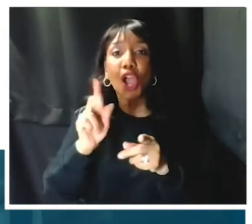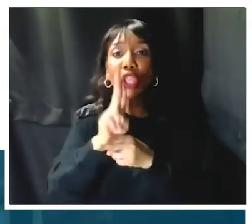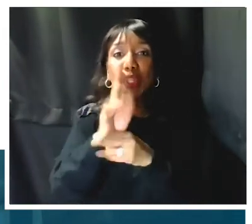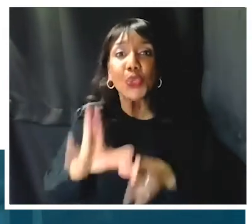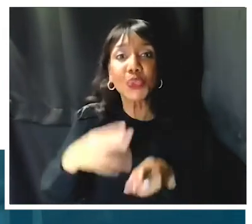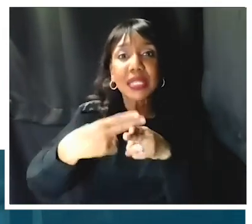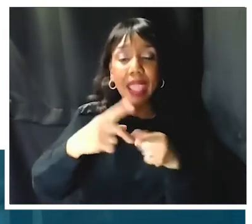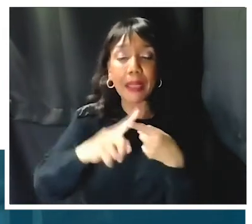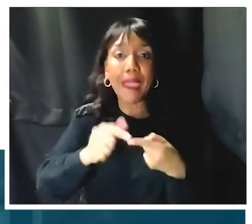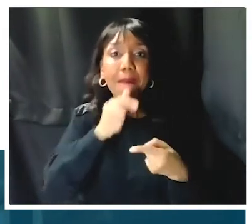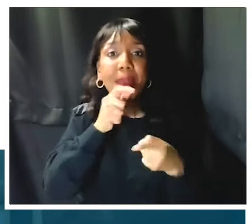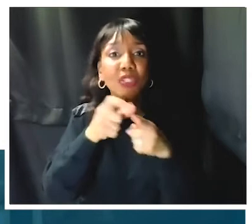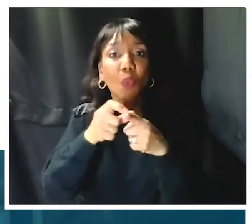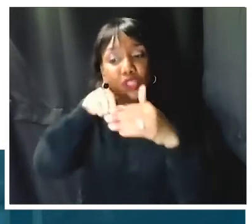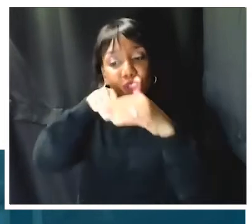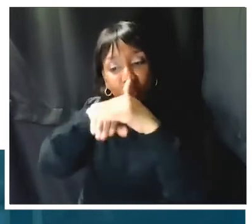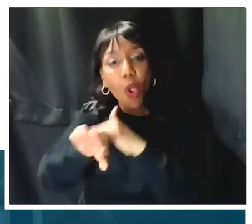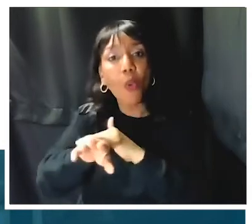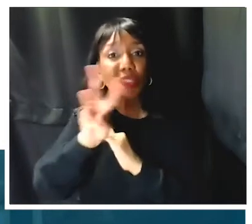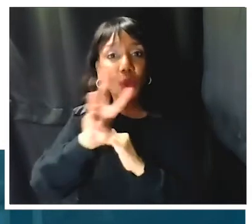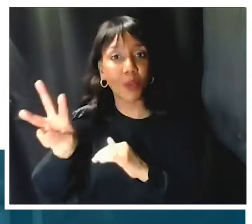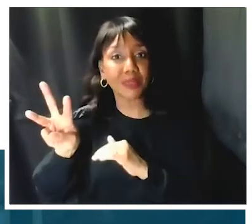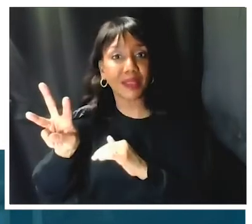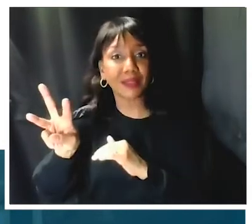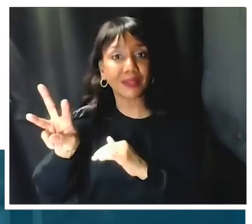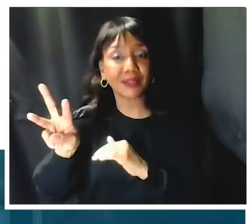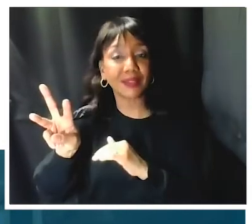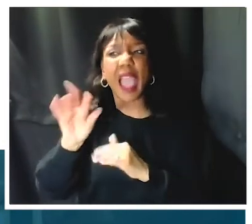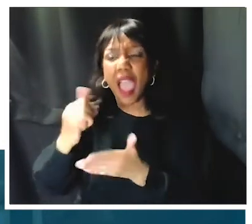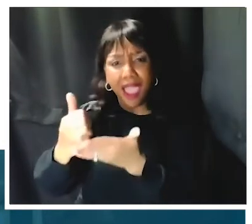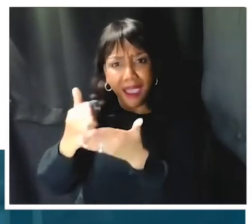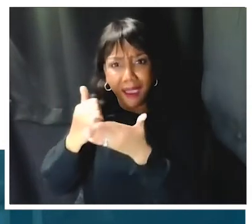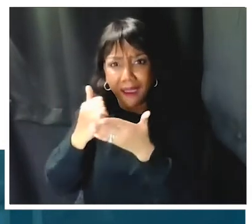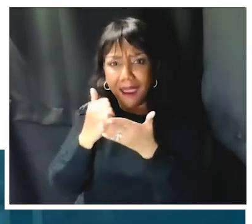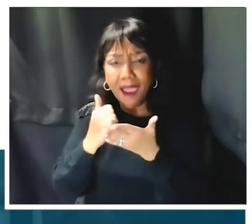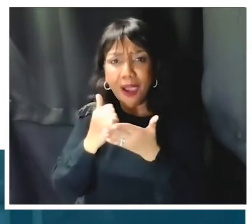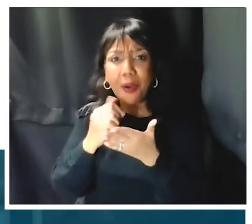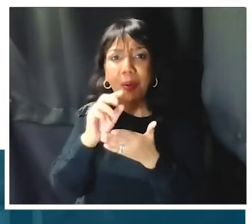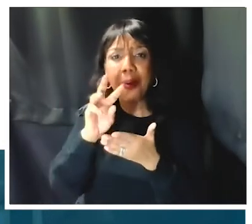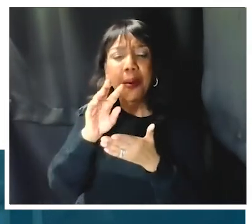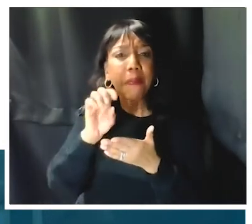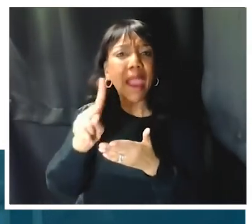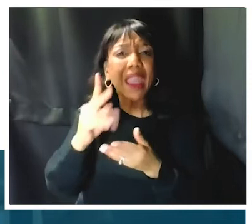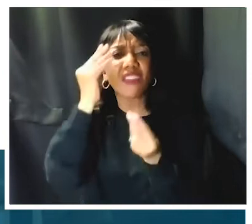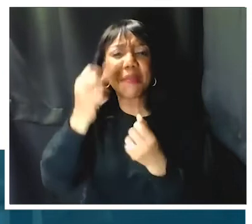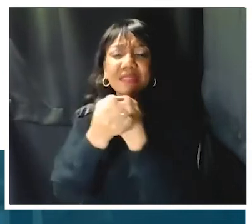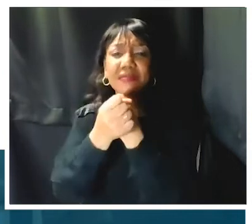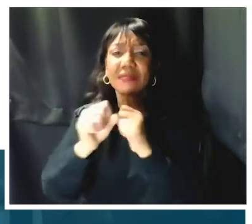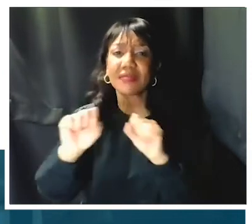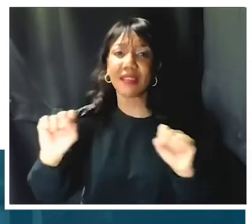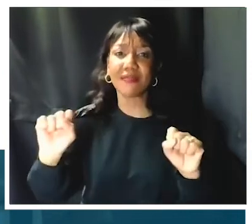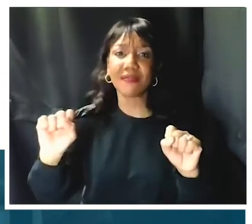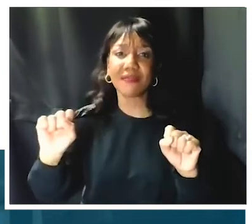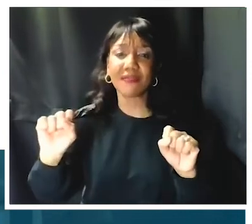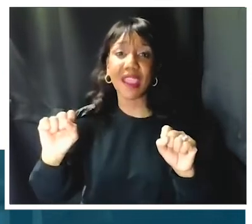and password to gain access to the website. This helps to keep your banking information safe and helps